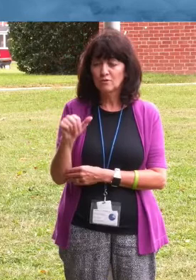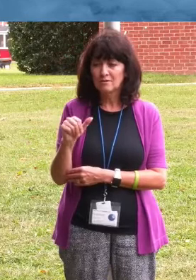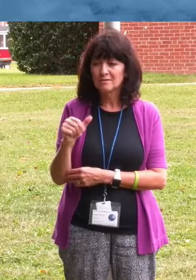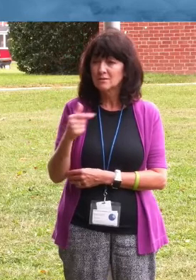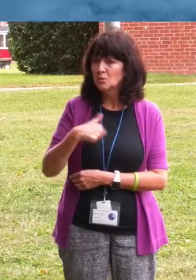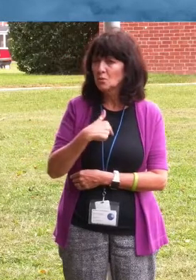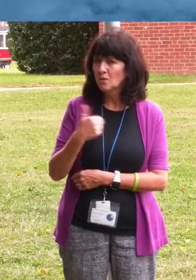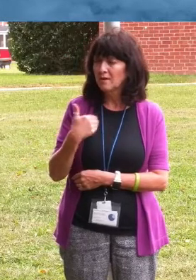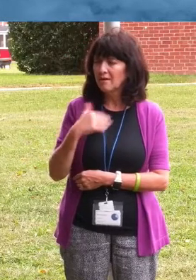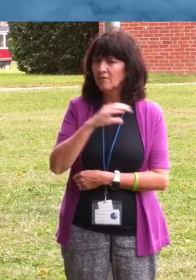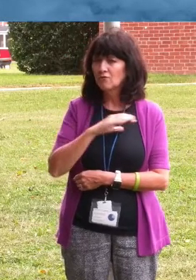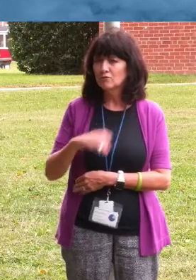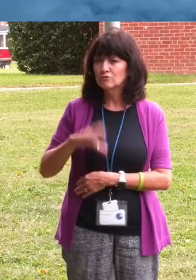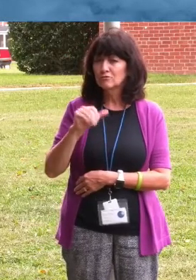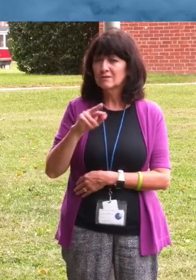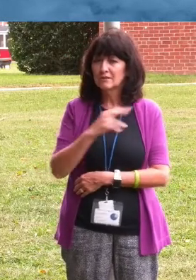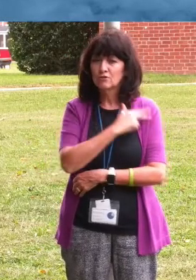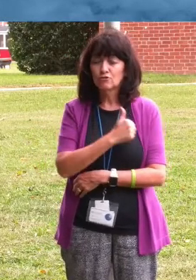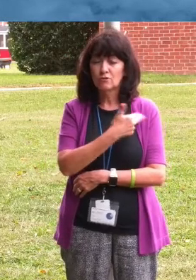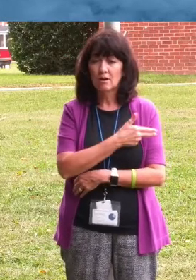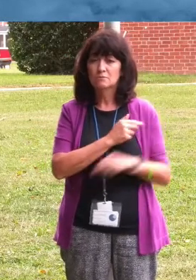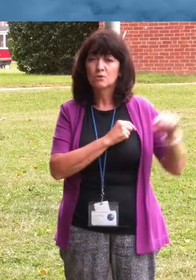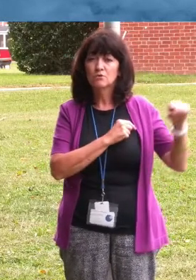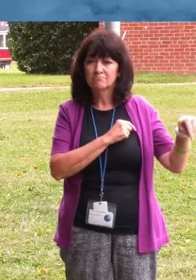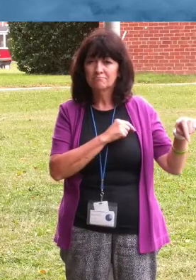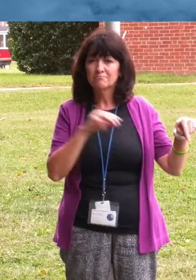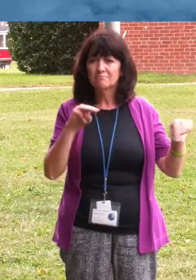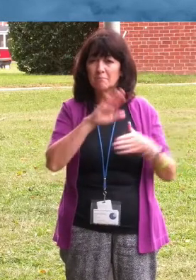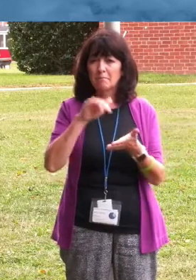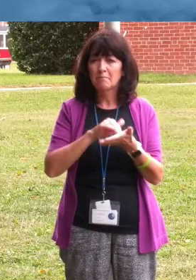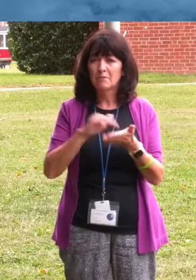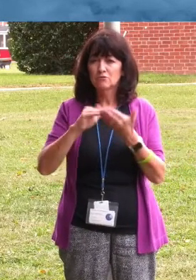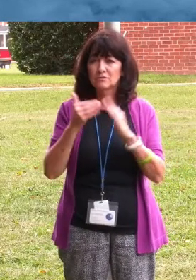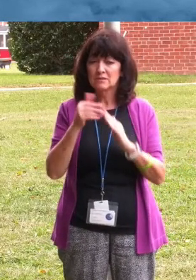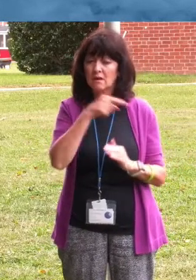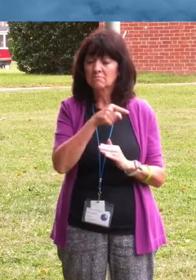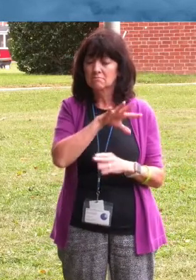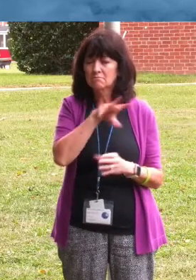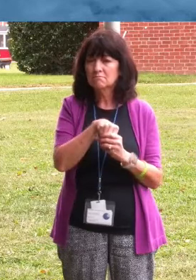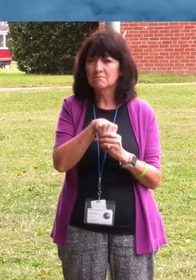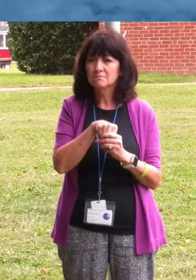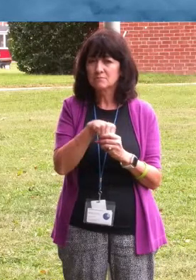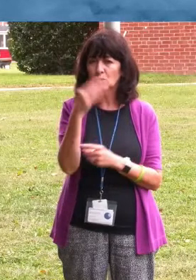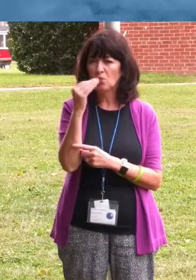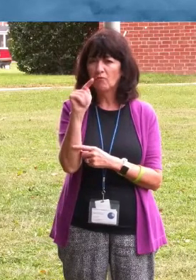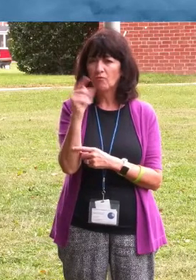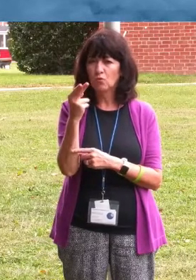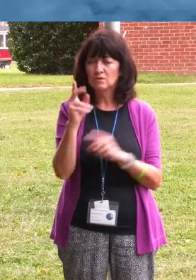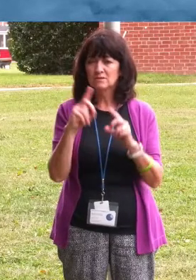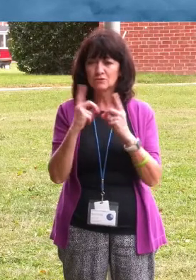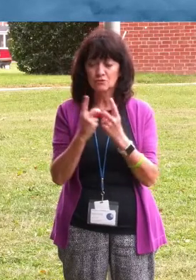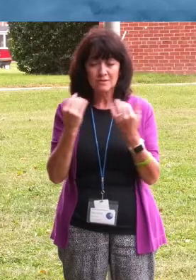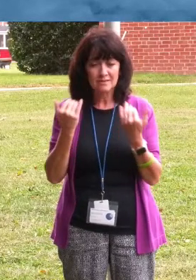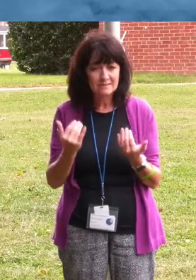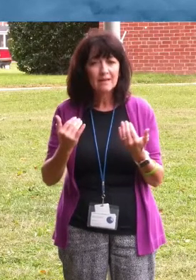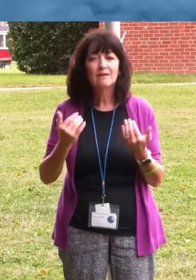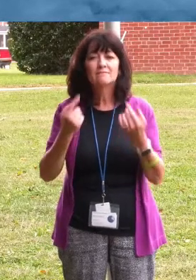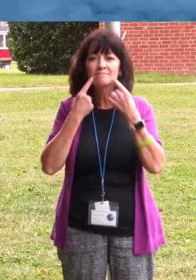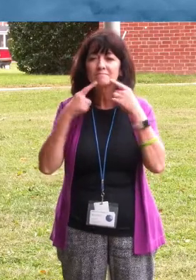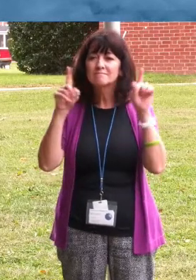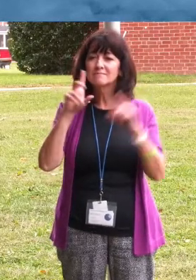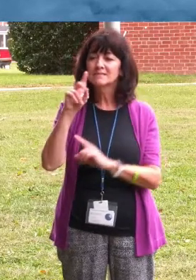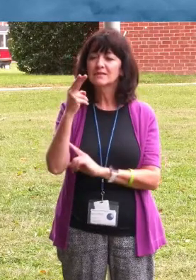Hospital in Middletown, which is also part of the 14th District. And today we're announcing a new hospital here in Smyrna at